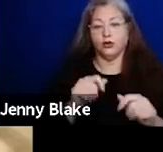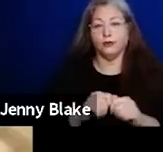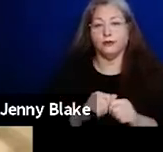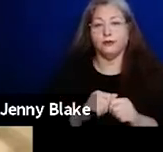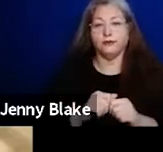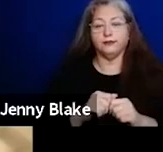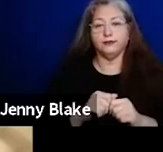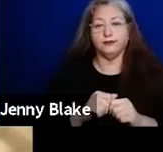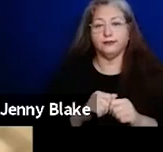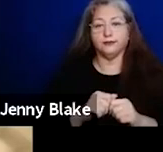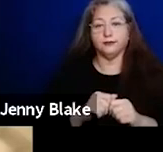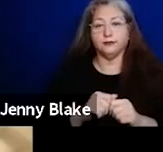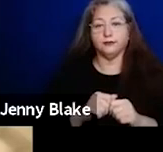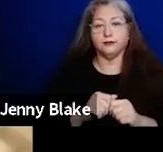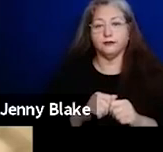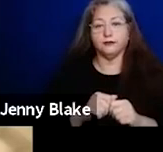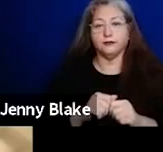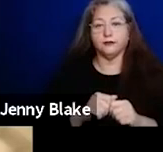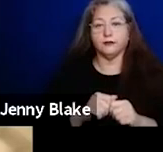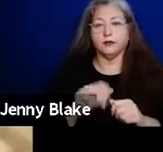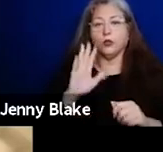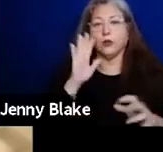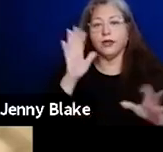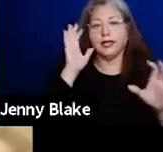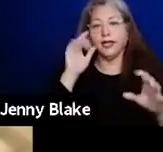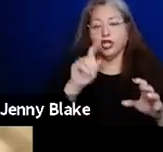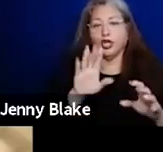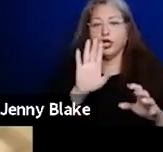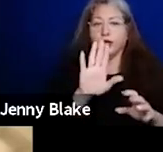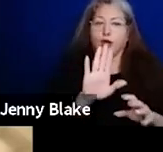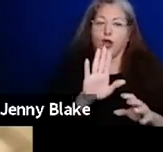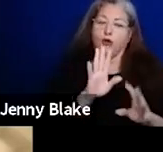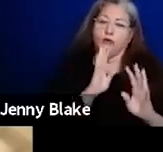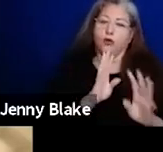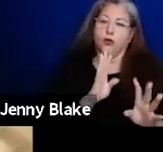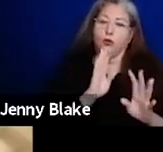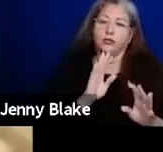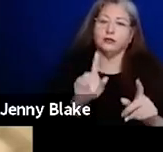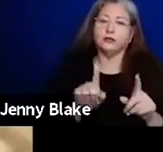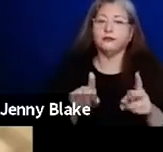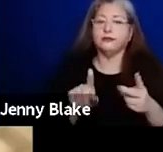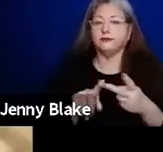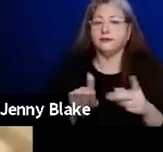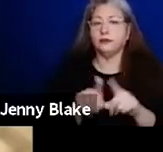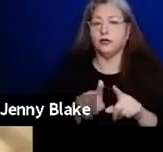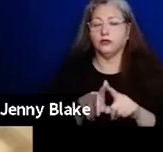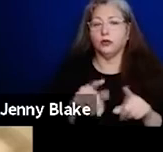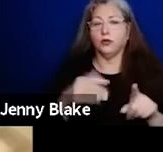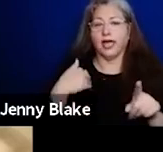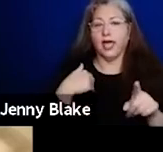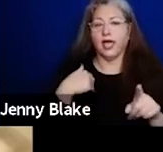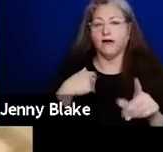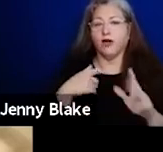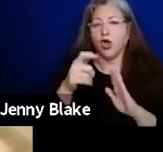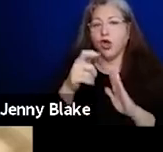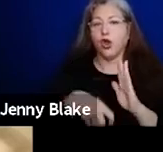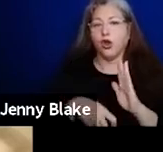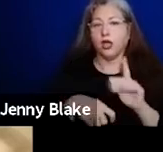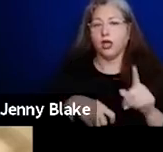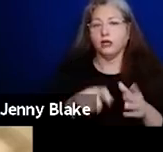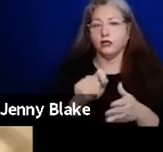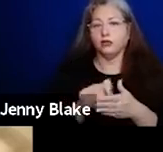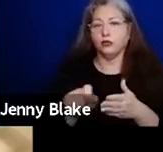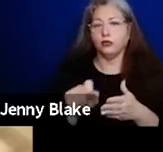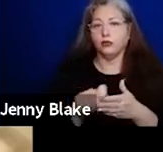we have, we're going to hear her in her own words. There is also an article written